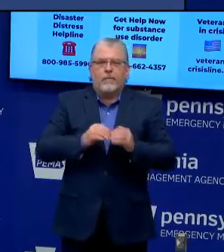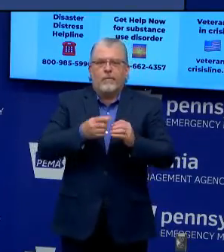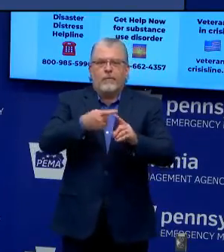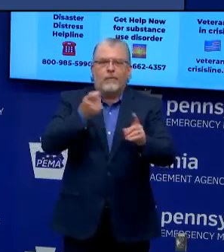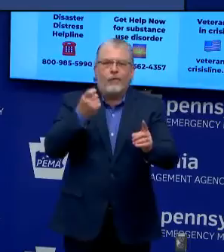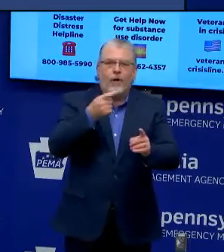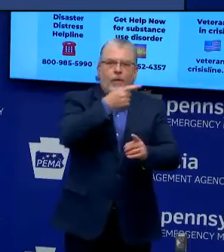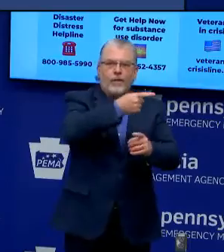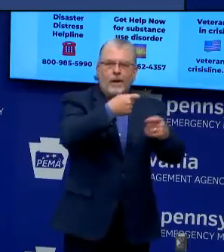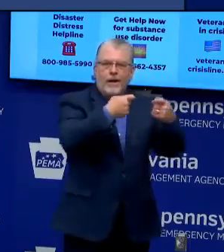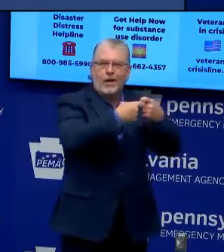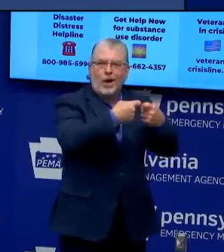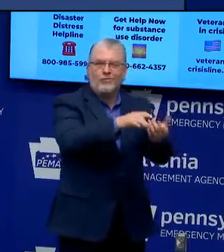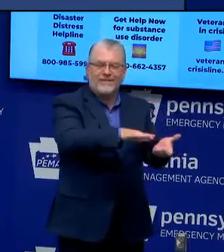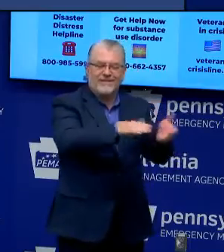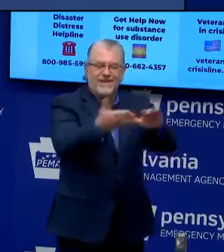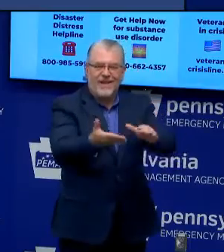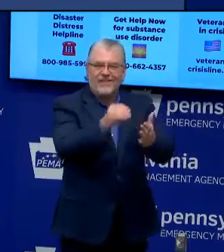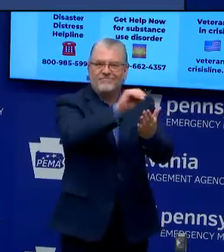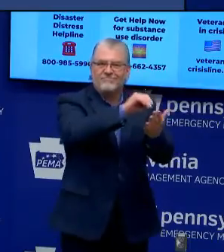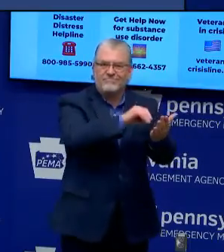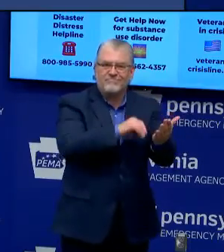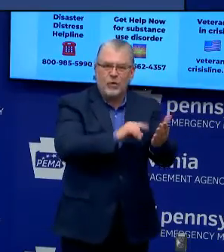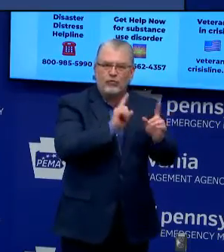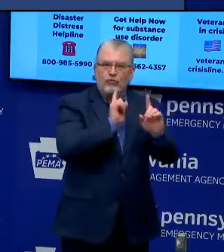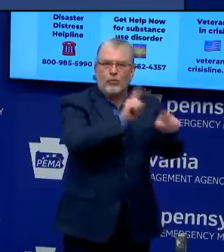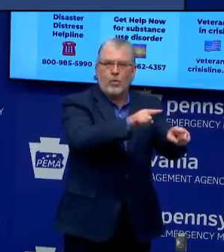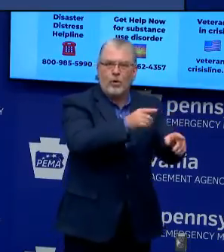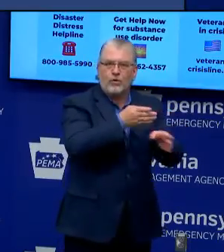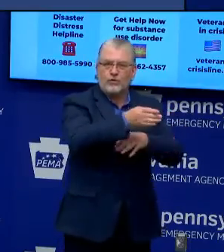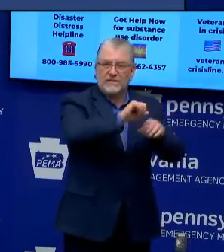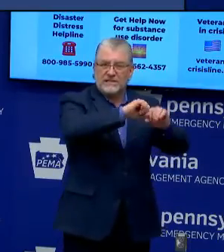reporting system over the last 10 days.